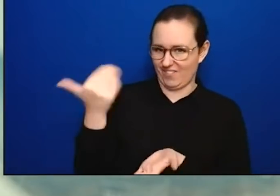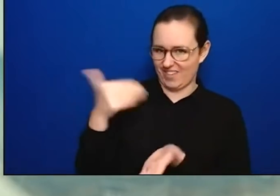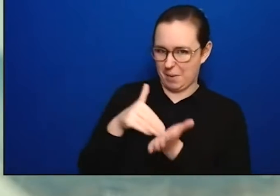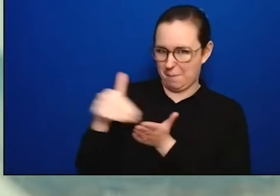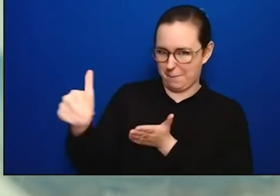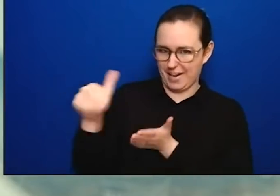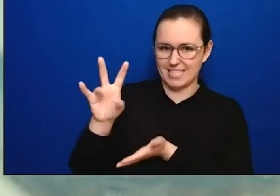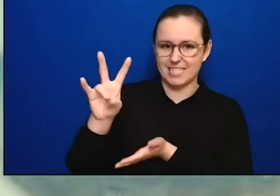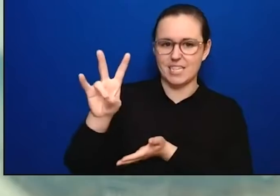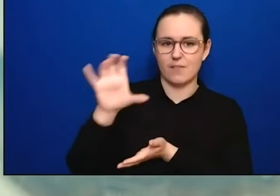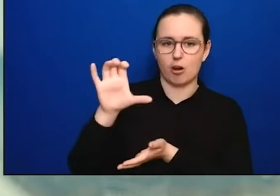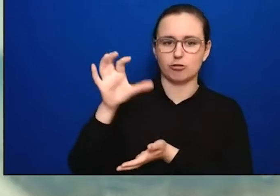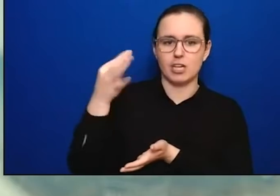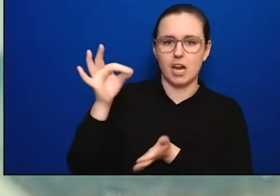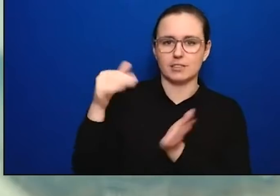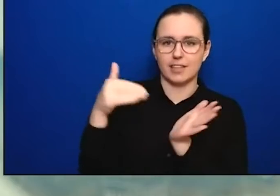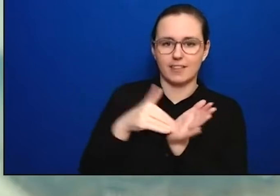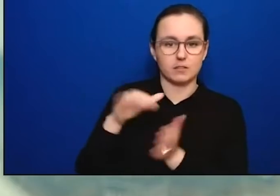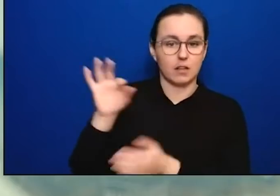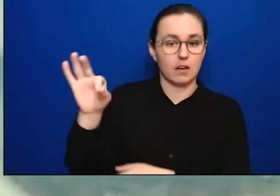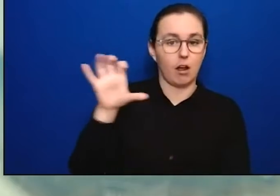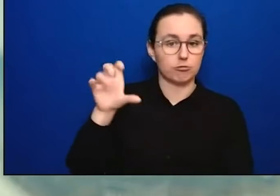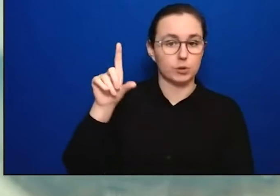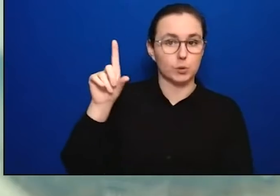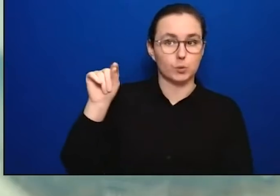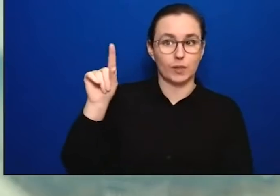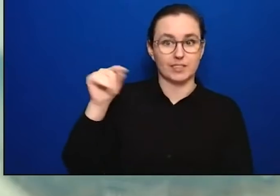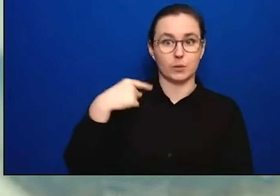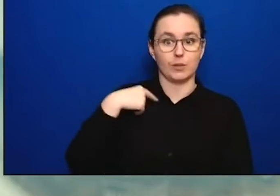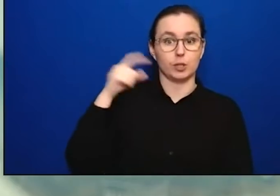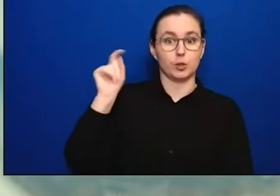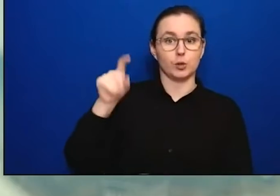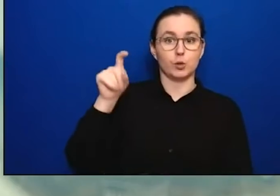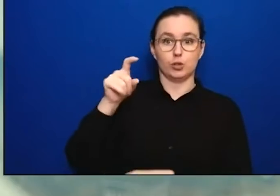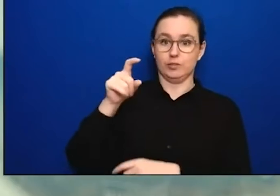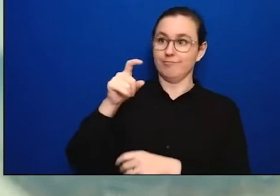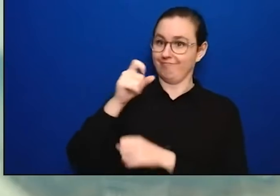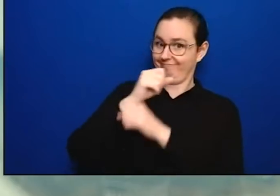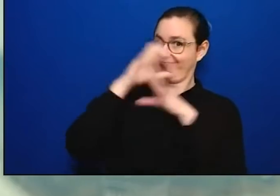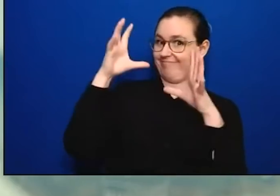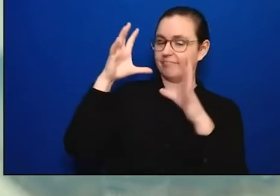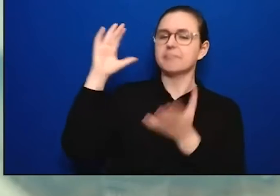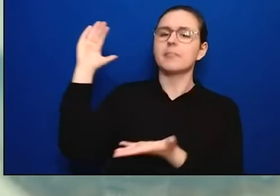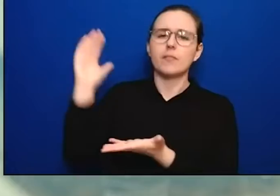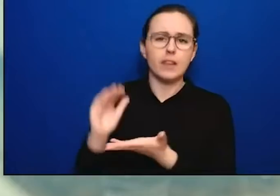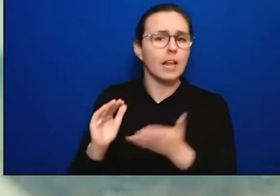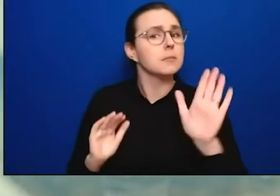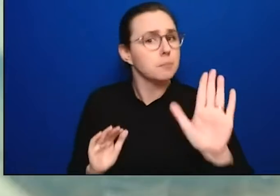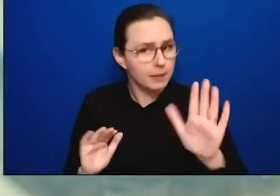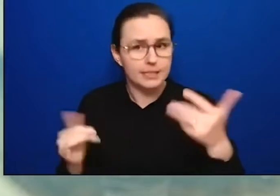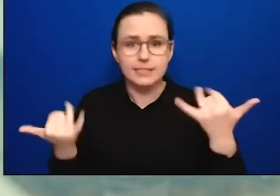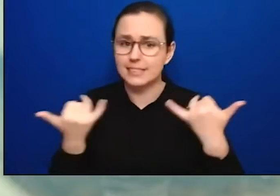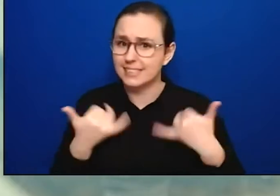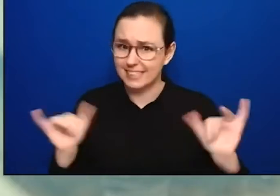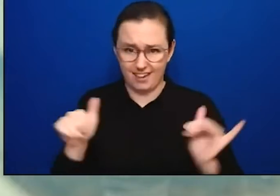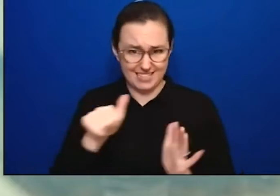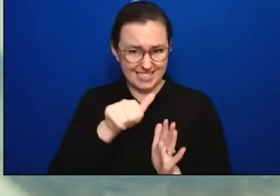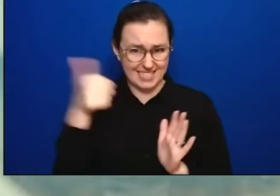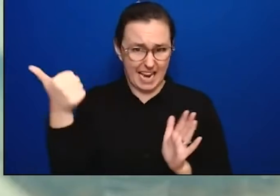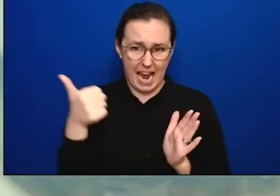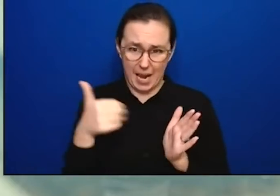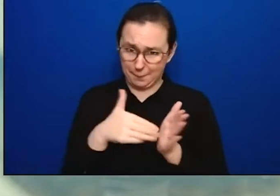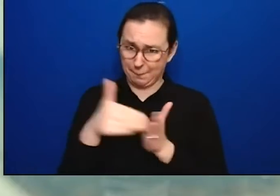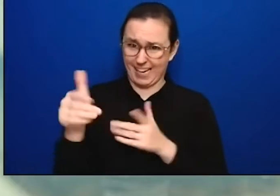15,719,000 that we were expecting as of last Friday. With that said, 10 million is a lot of tests, and we're very appreciative to receive